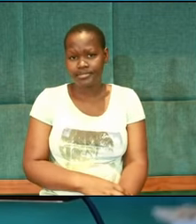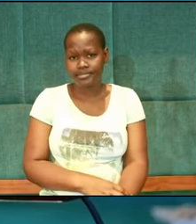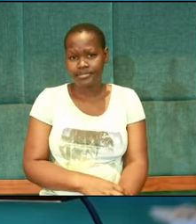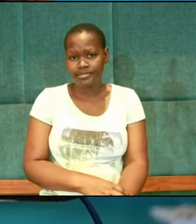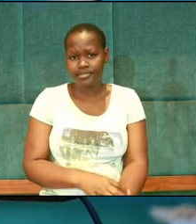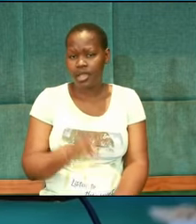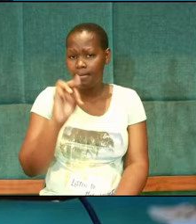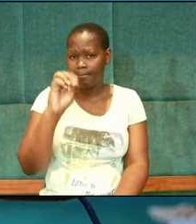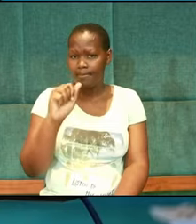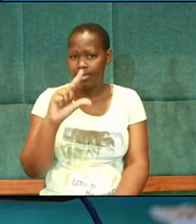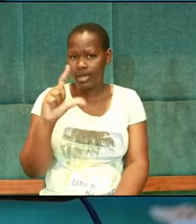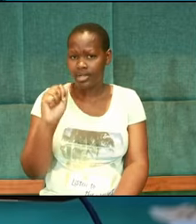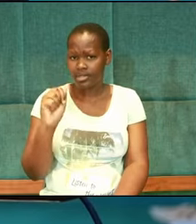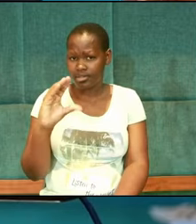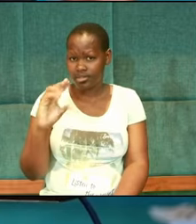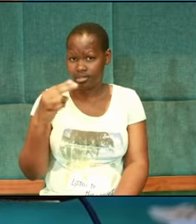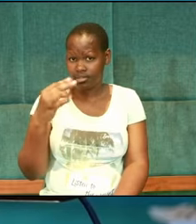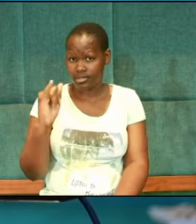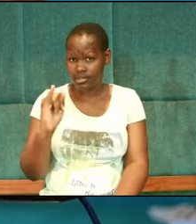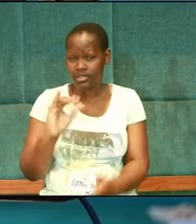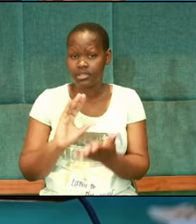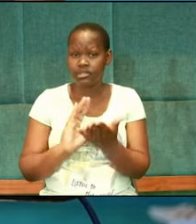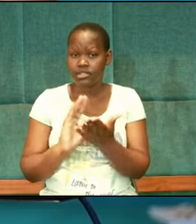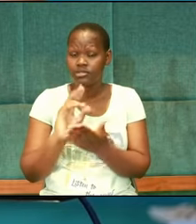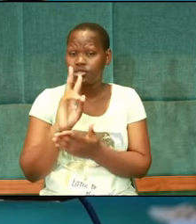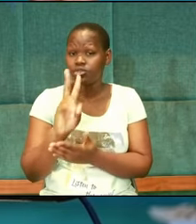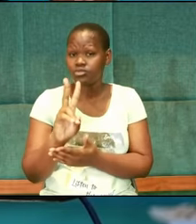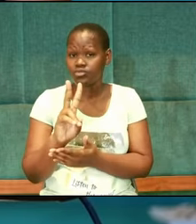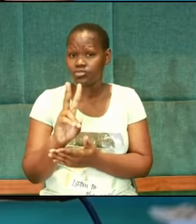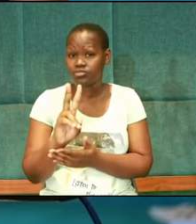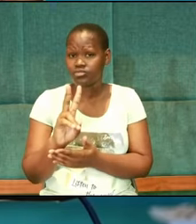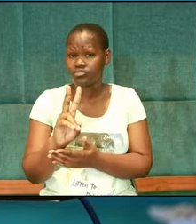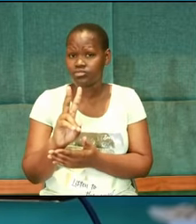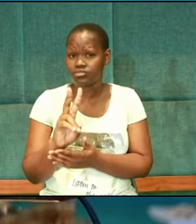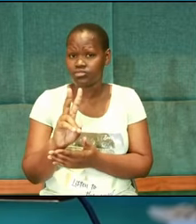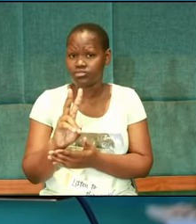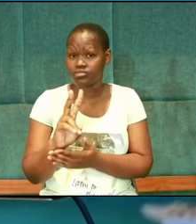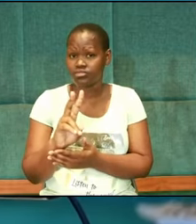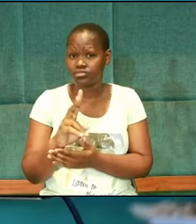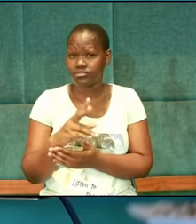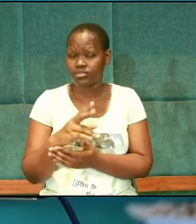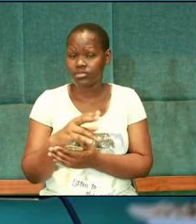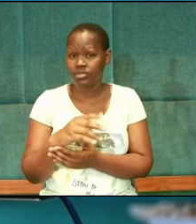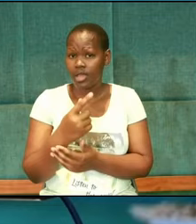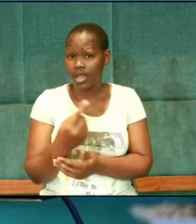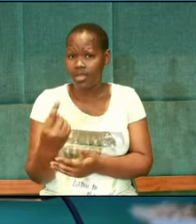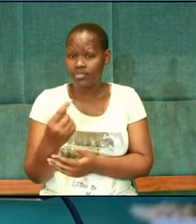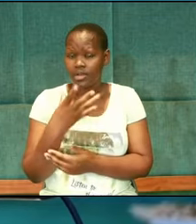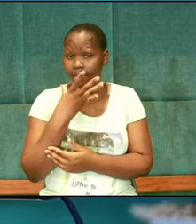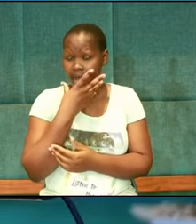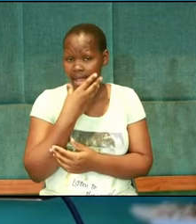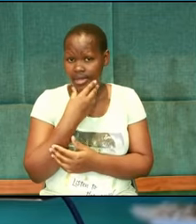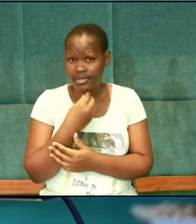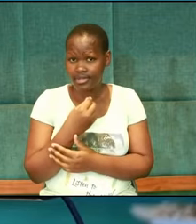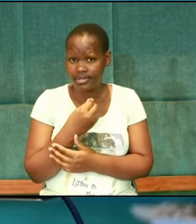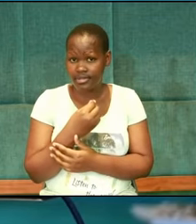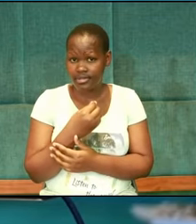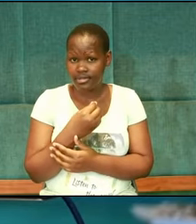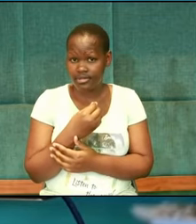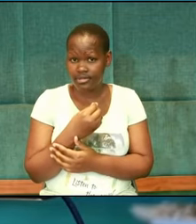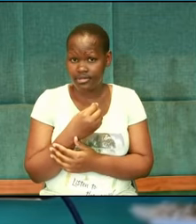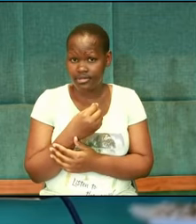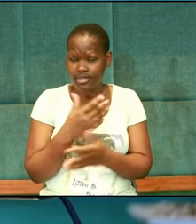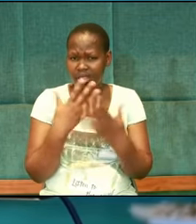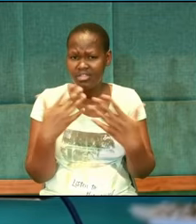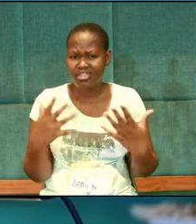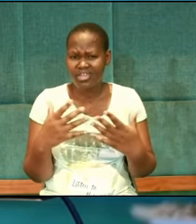Malachi chapter 2. This is the most craziest test. Every man, screenshot this and keep it for the rest of your life. This thing, the